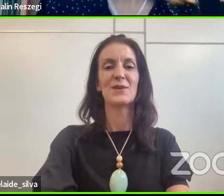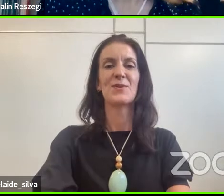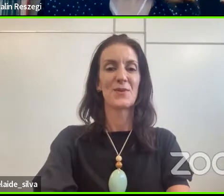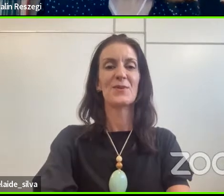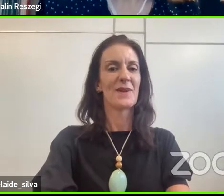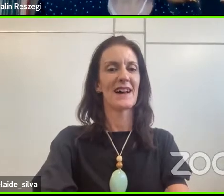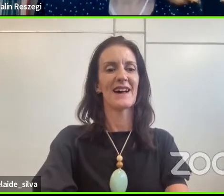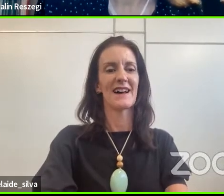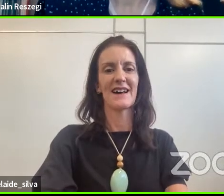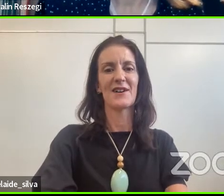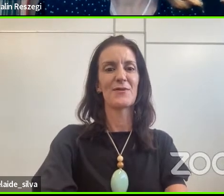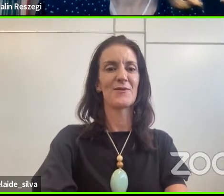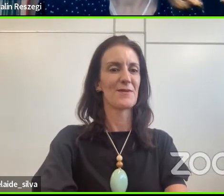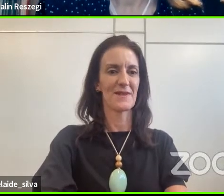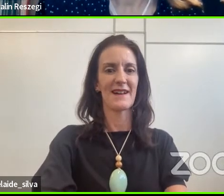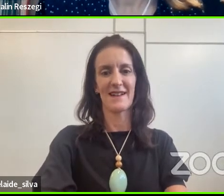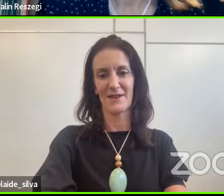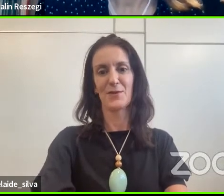Yeah.